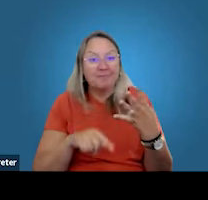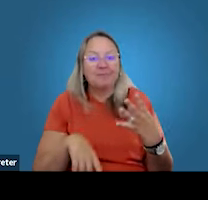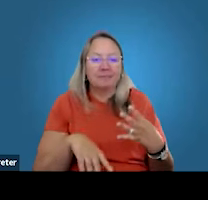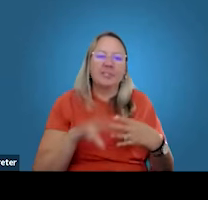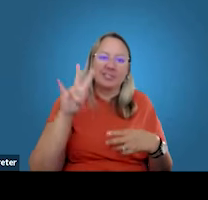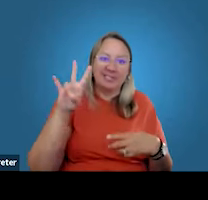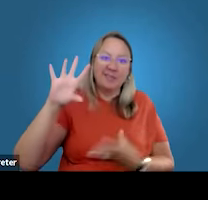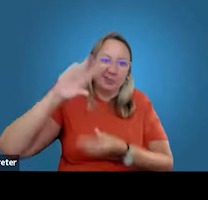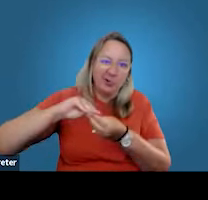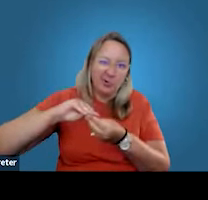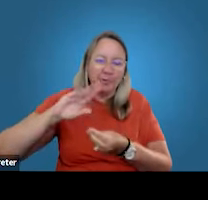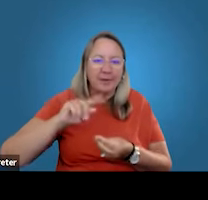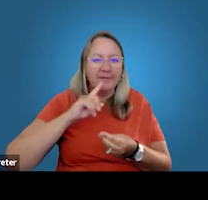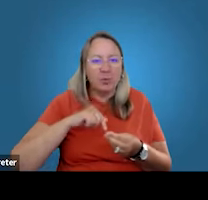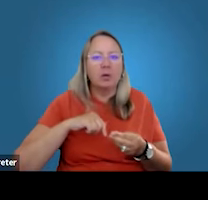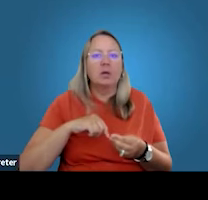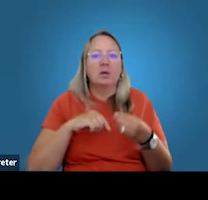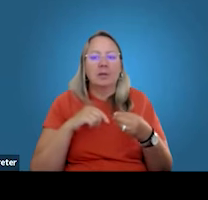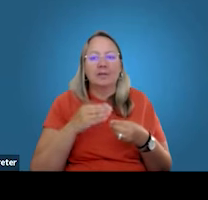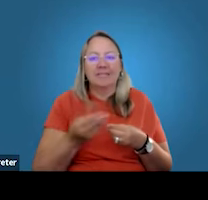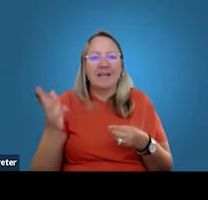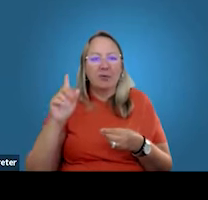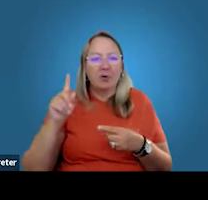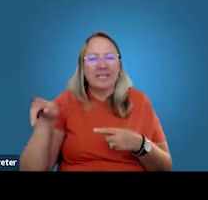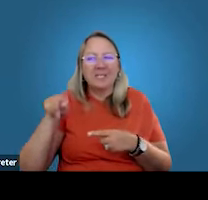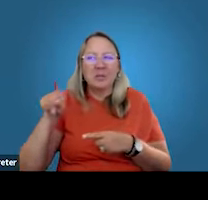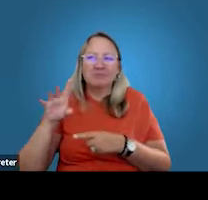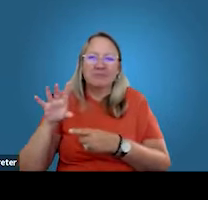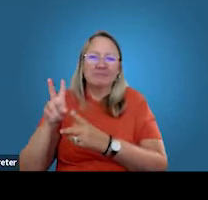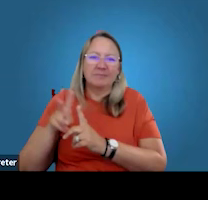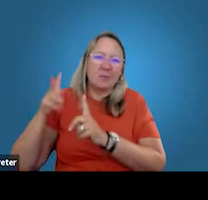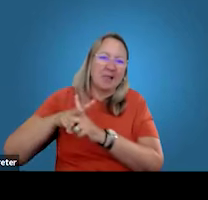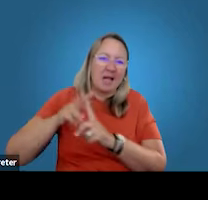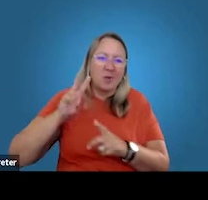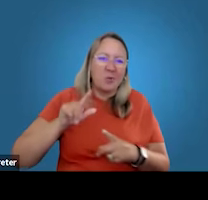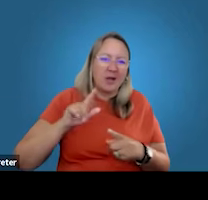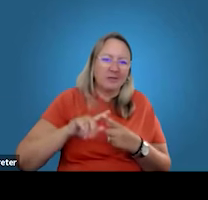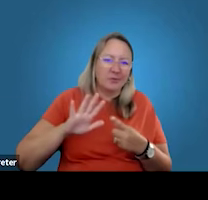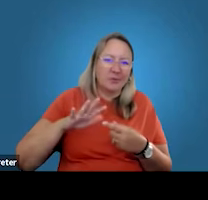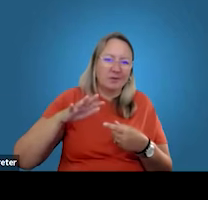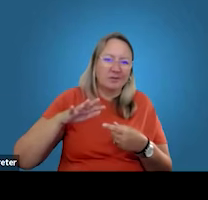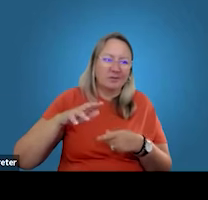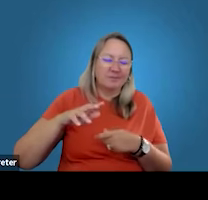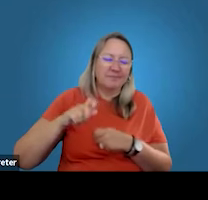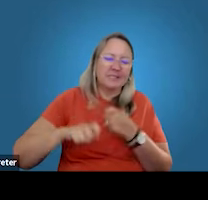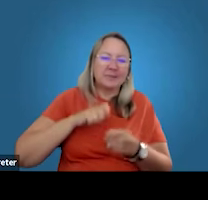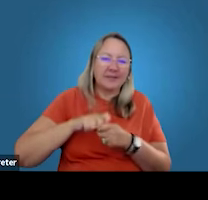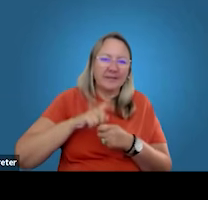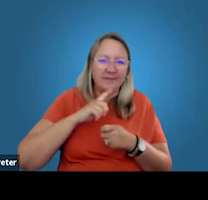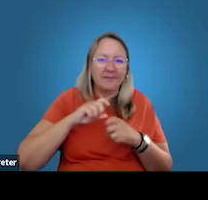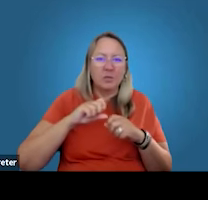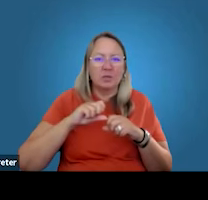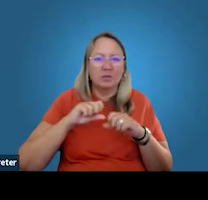in reality of all stories, but there are a number of these that don't necessarily work well in the space, particularly of social